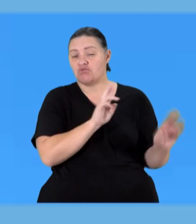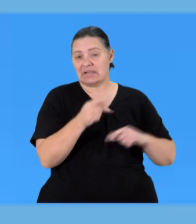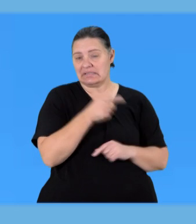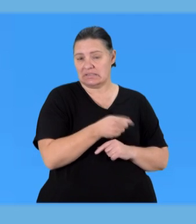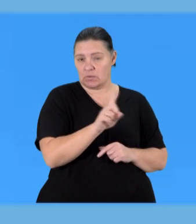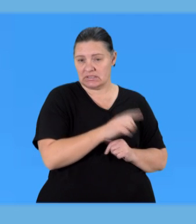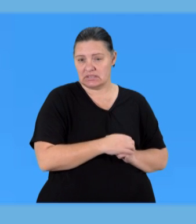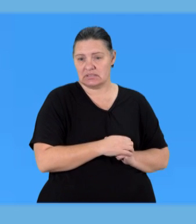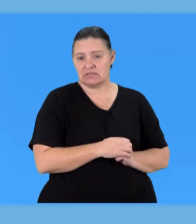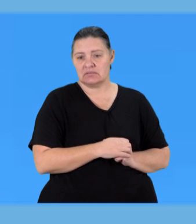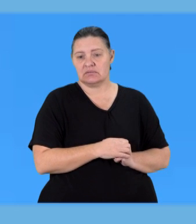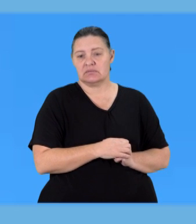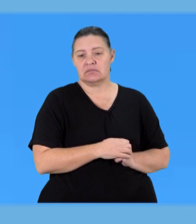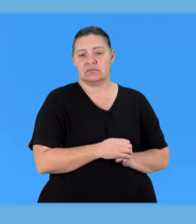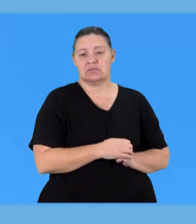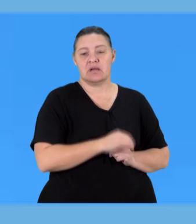reactants are